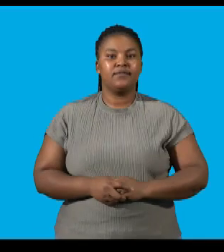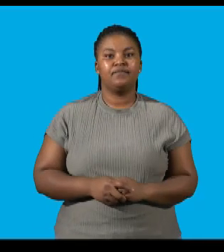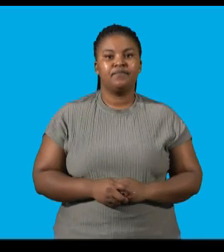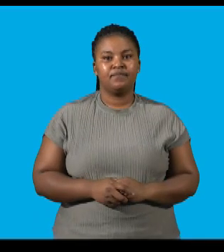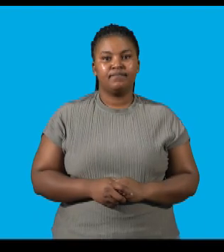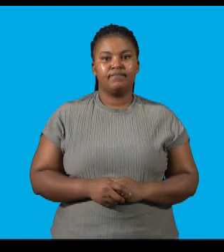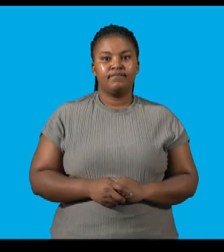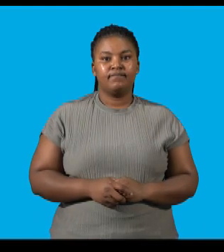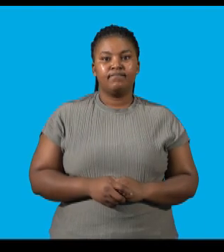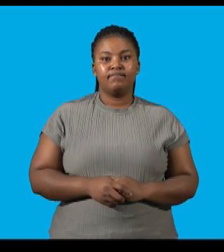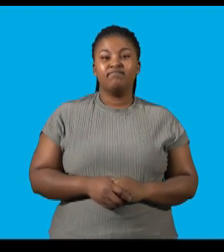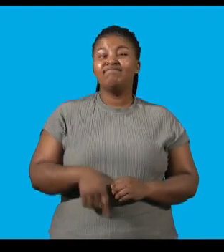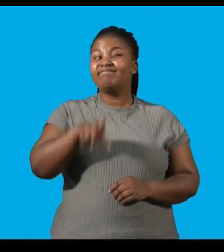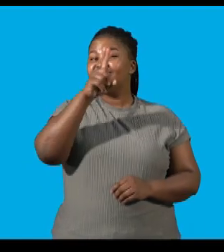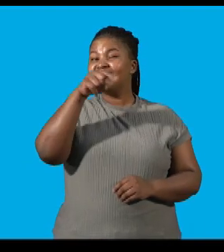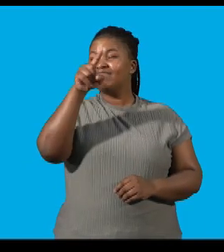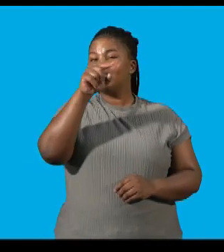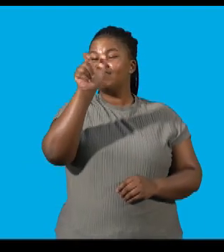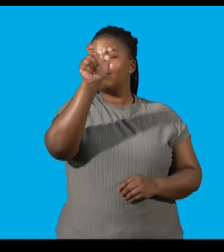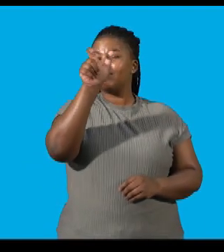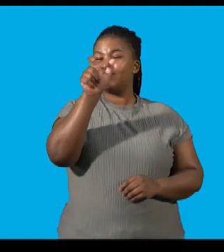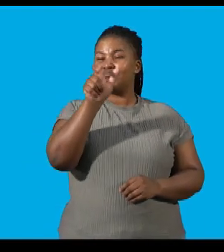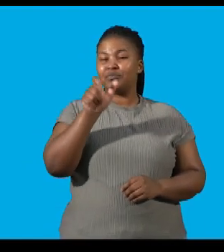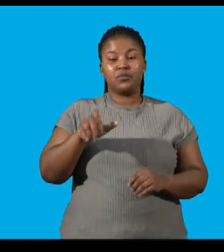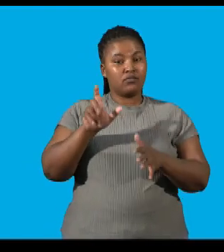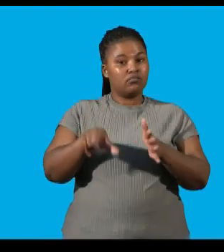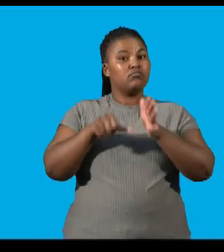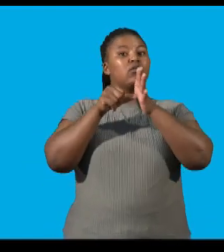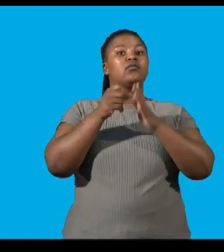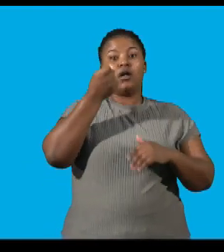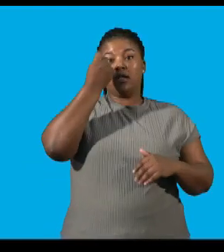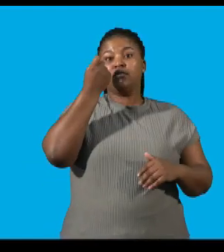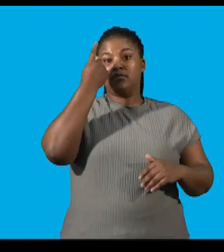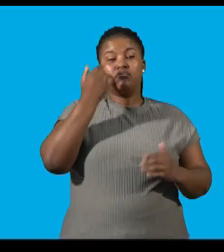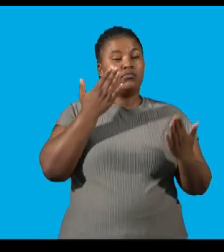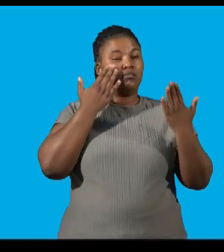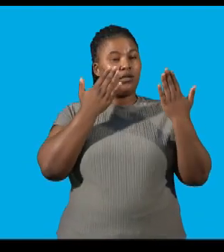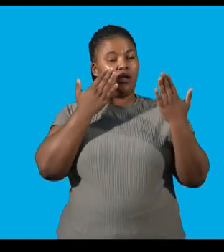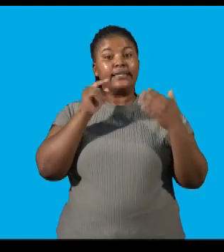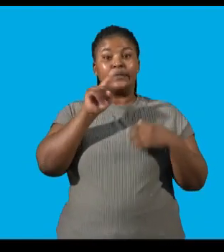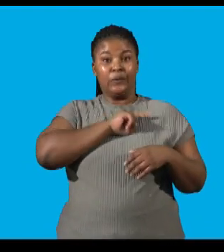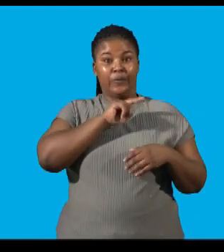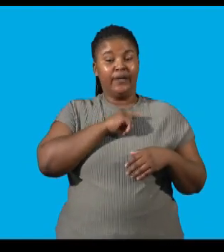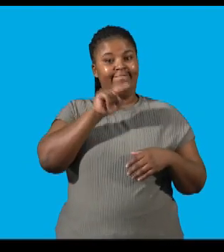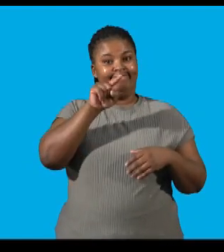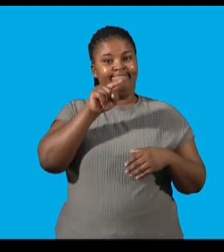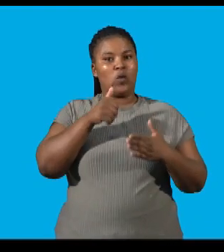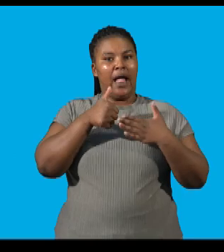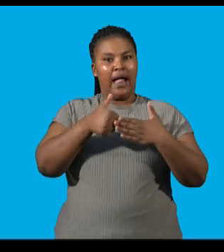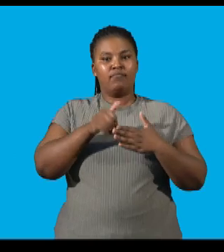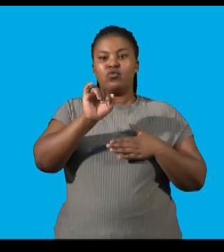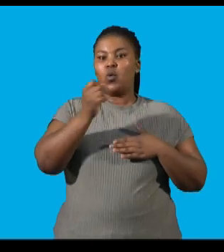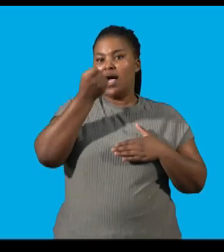key concepts, very crucial to understand and study these concepts as they enhance